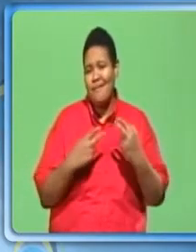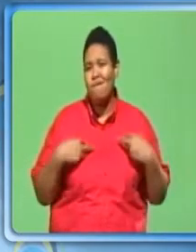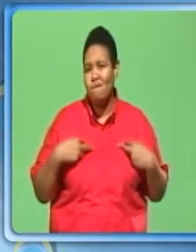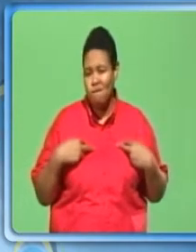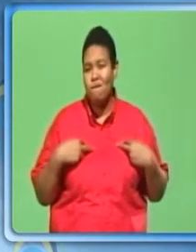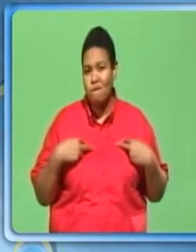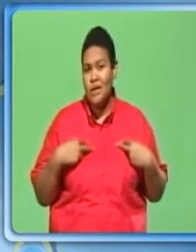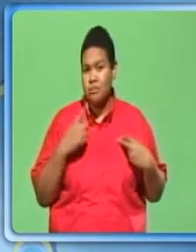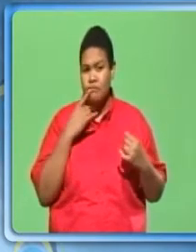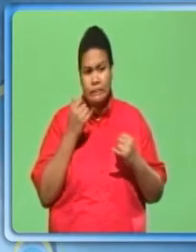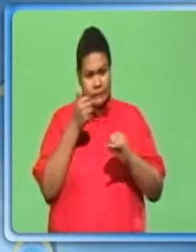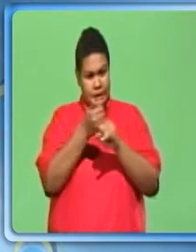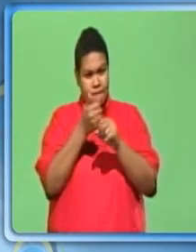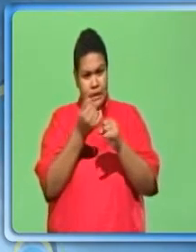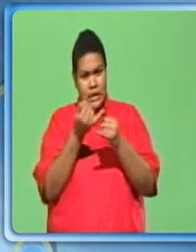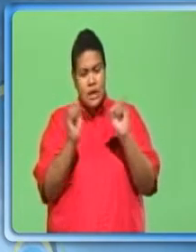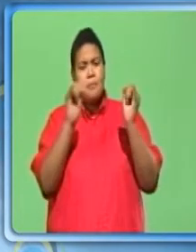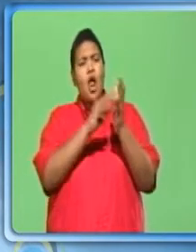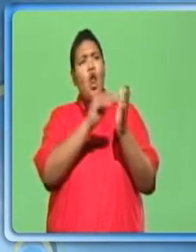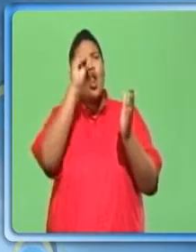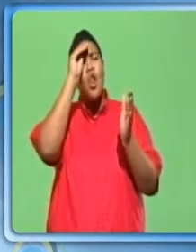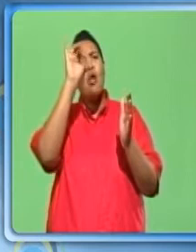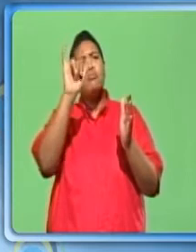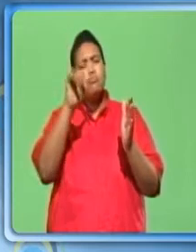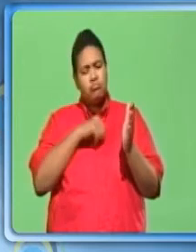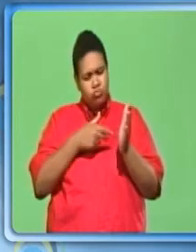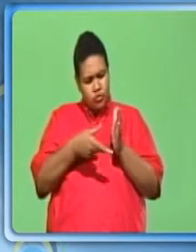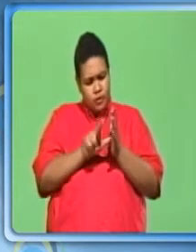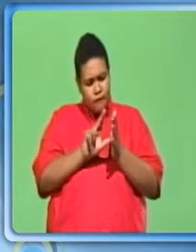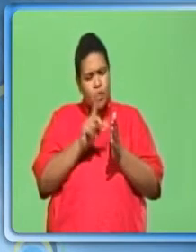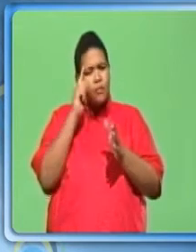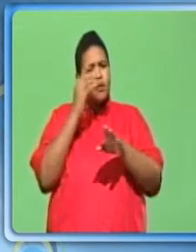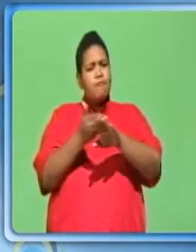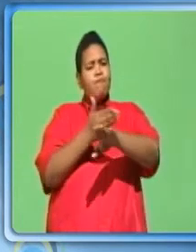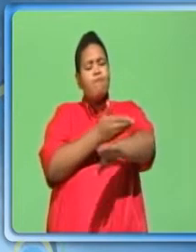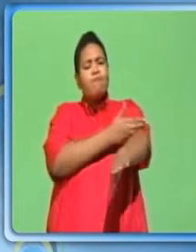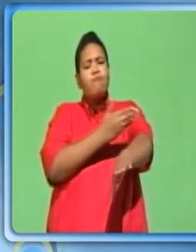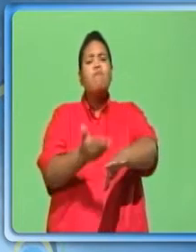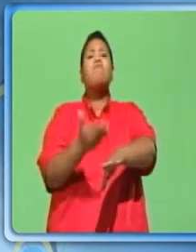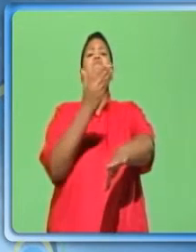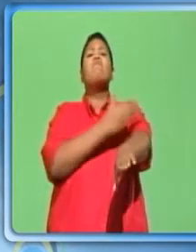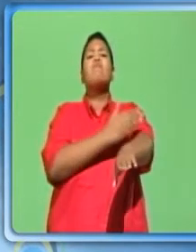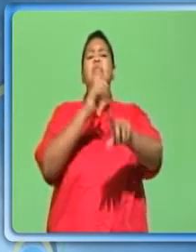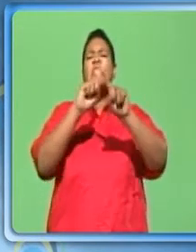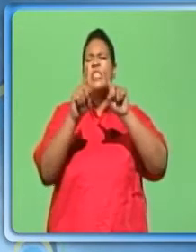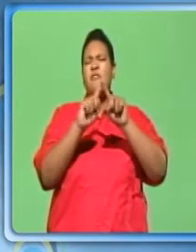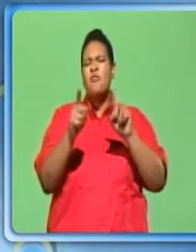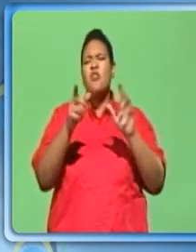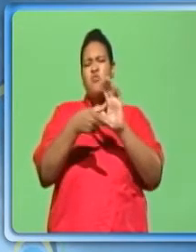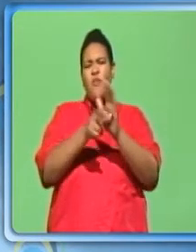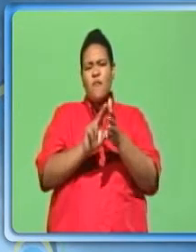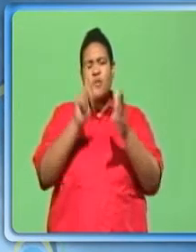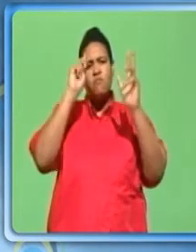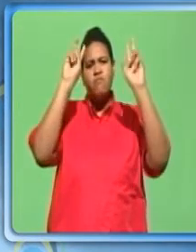a teaching aid, by independent learners as a review tool, to enhance and improve the